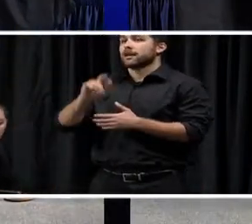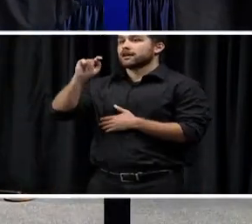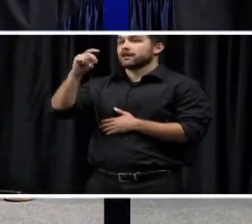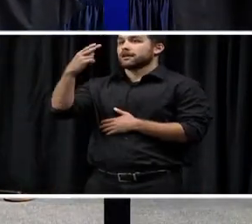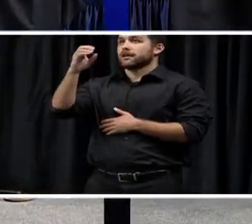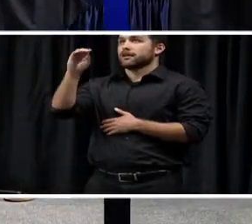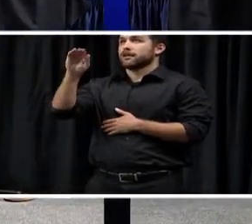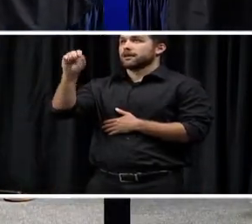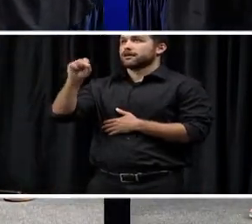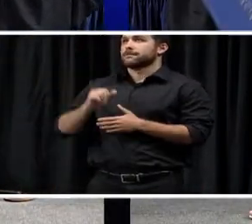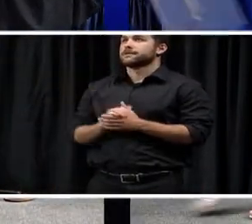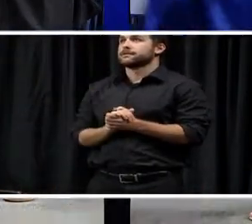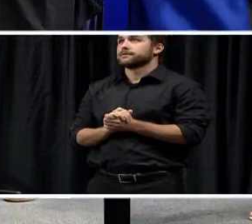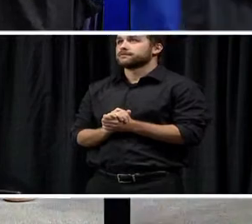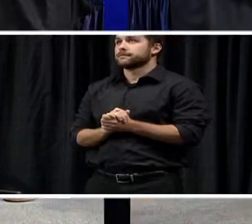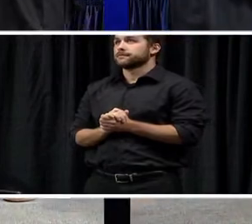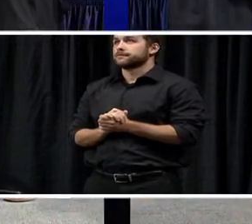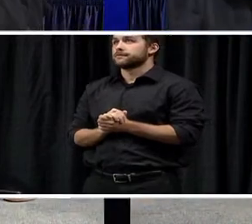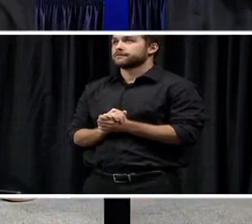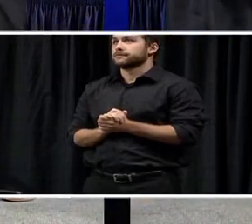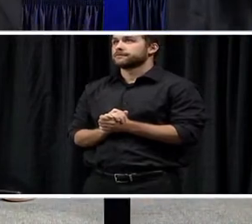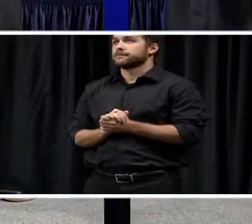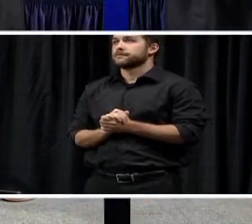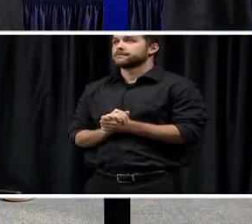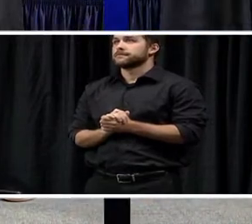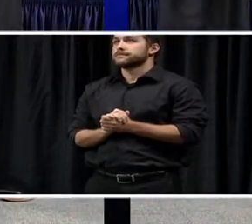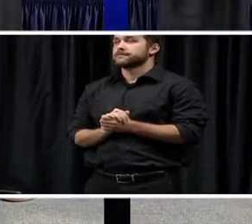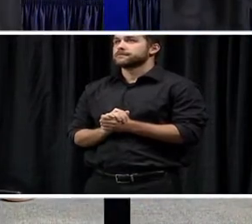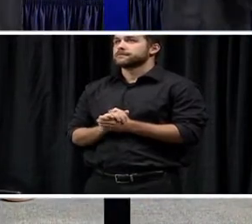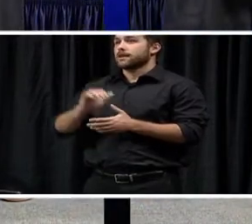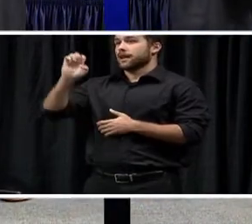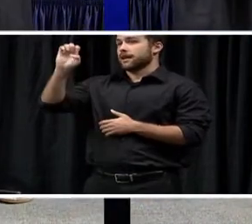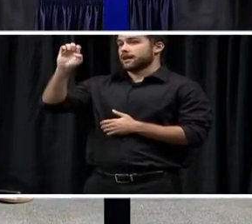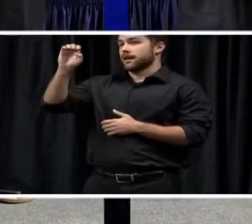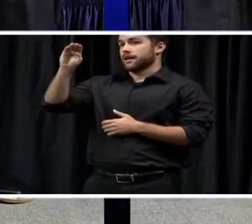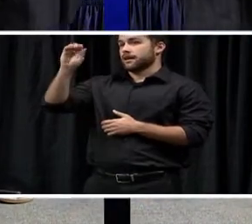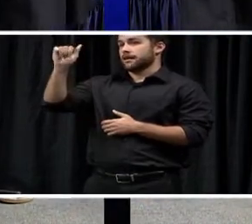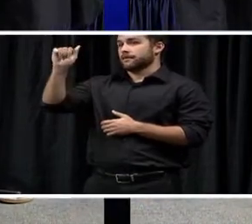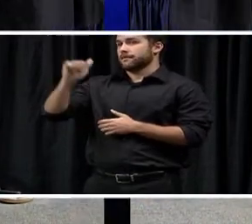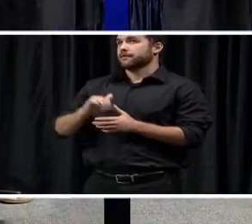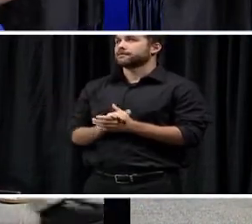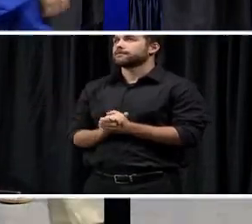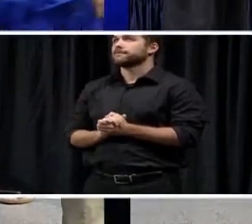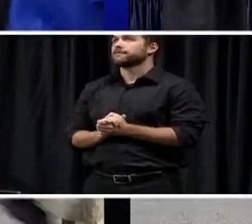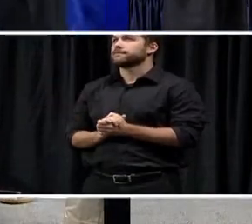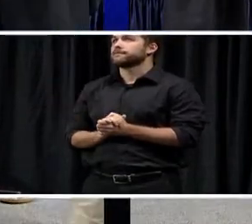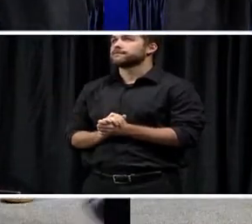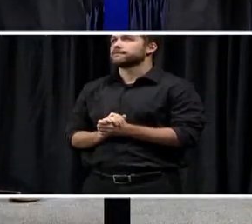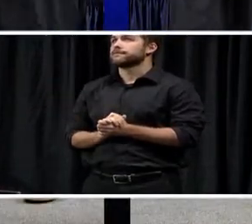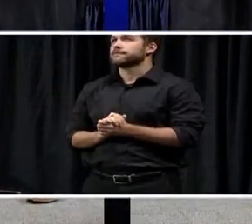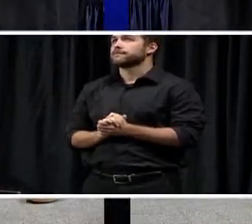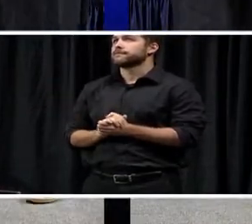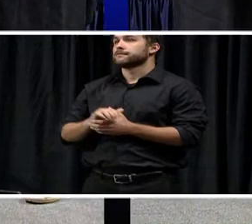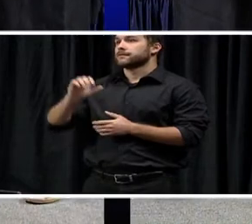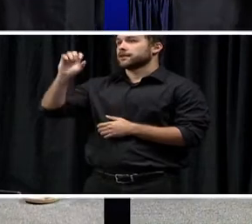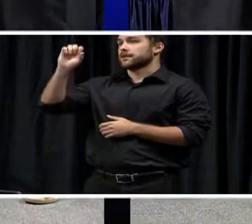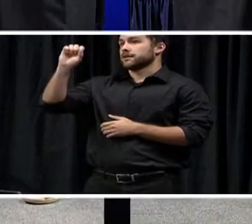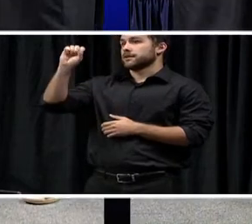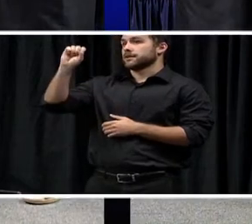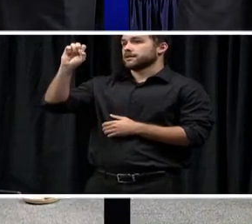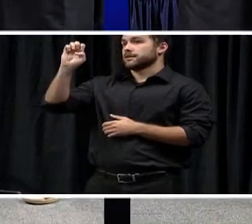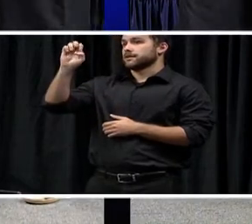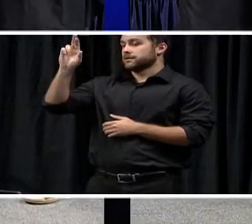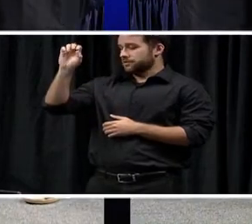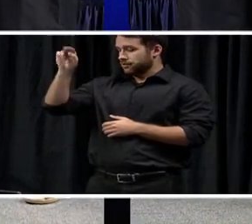Thomas Richard Auke Ehrenborg. Emma Helene Fay. Serene